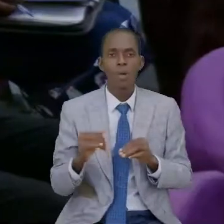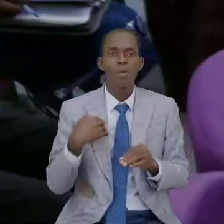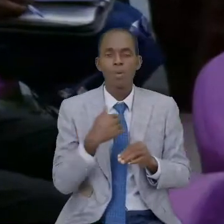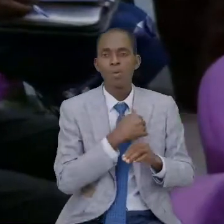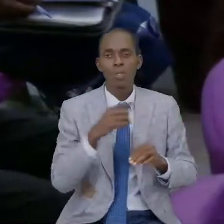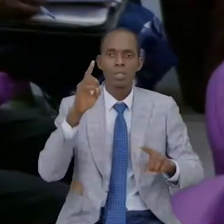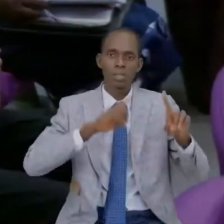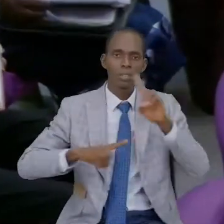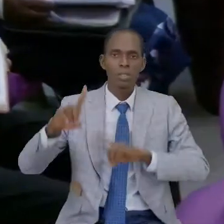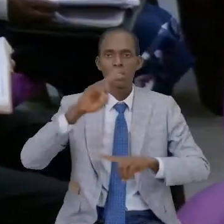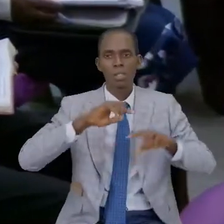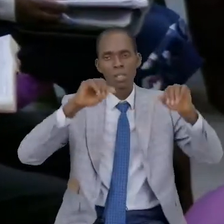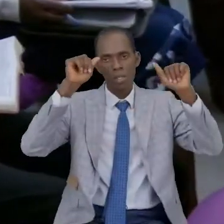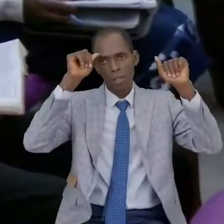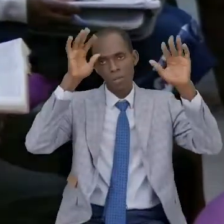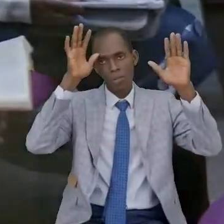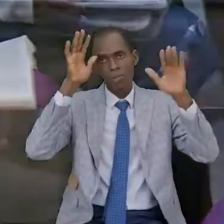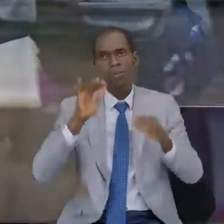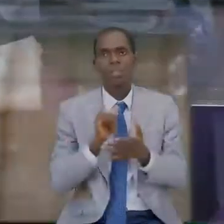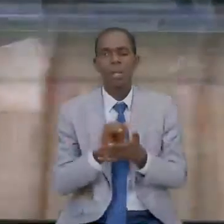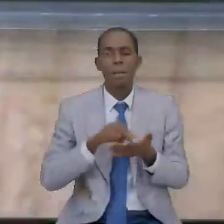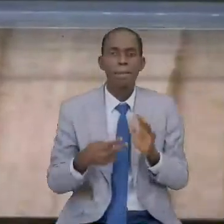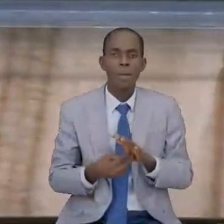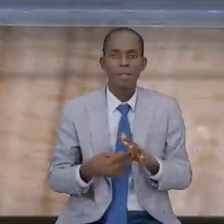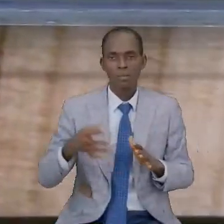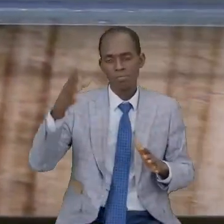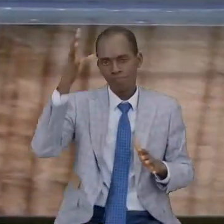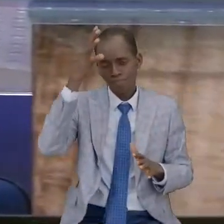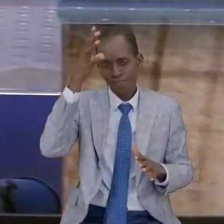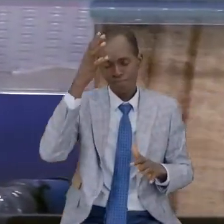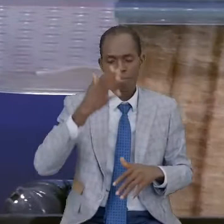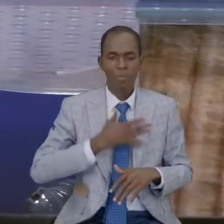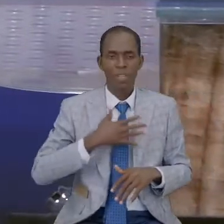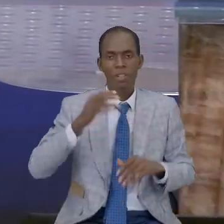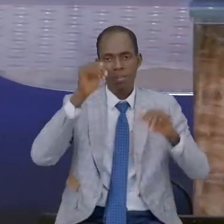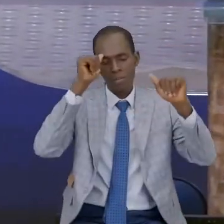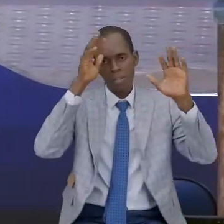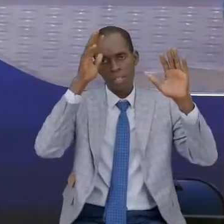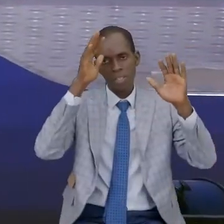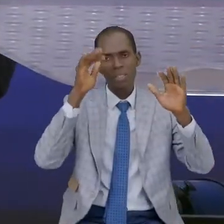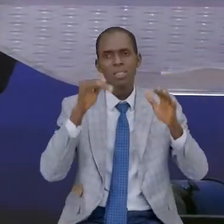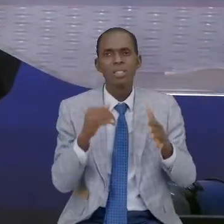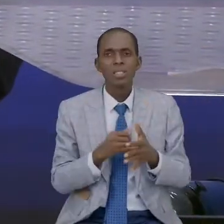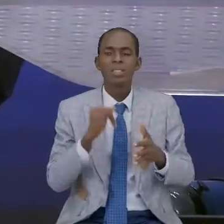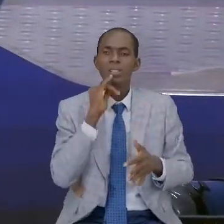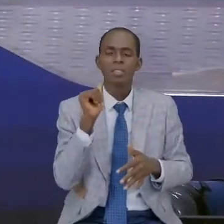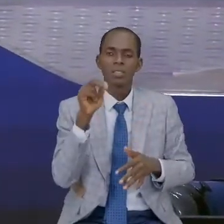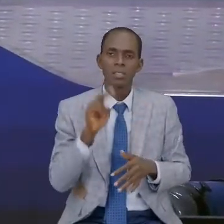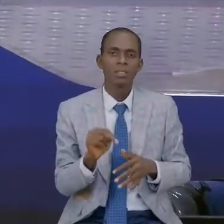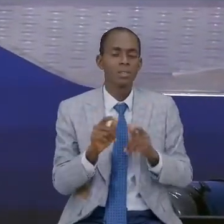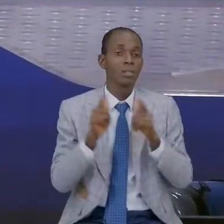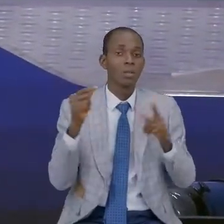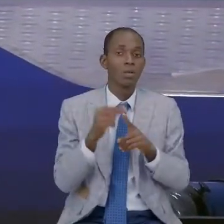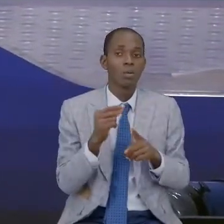say that, "Abba, Father." That means, "Daddy, my Father." It's an endearing